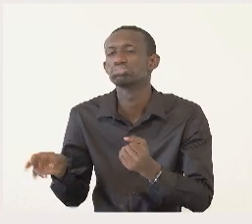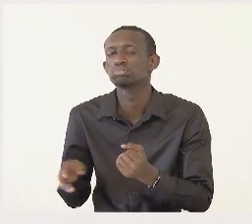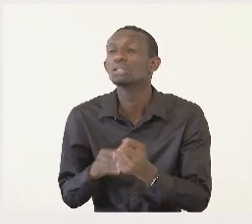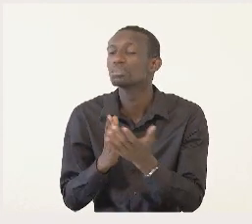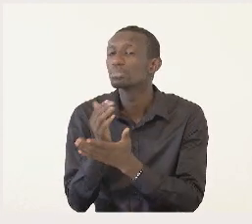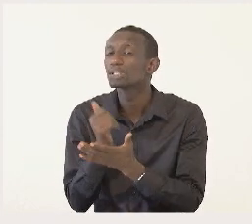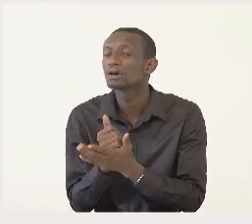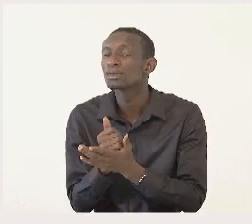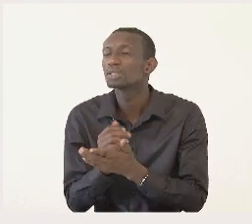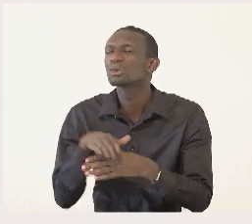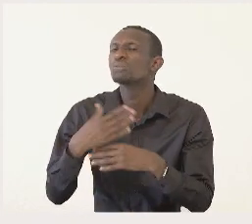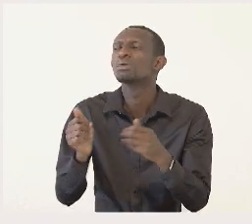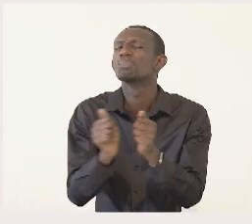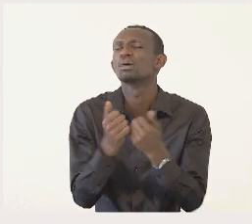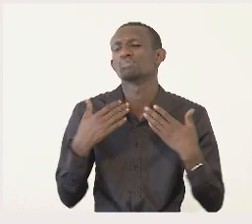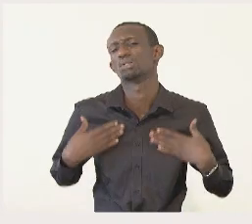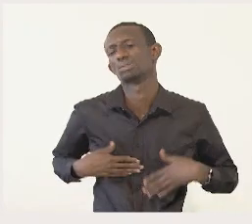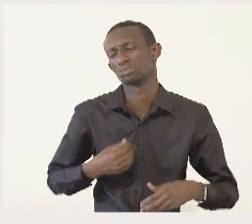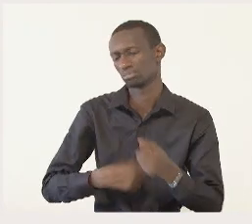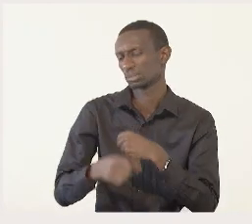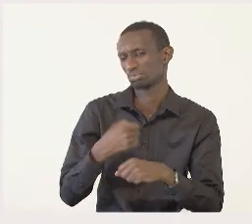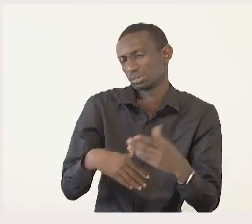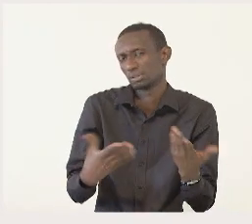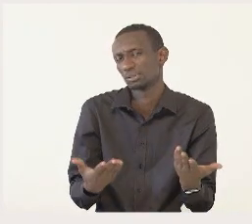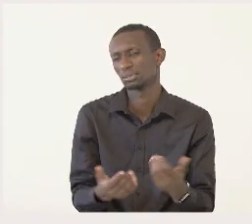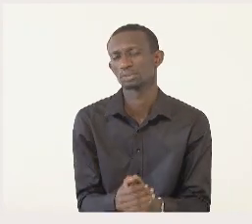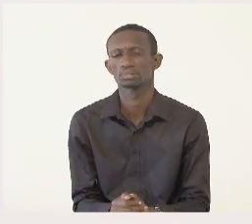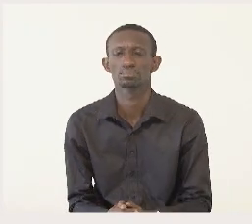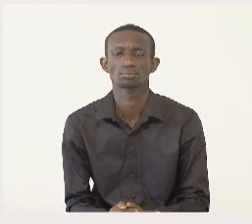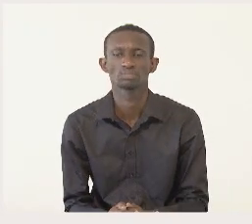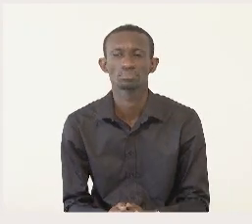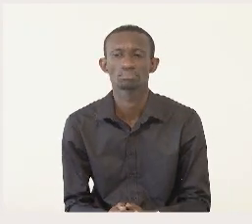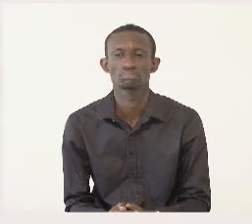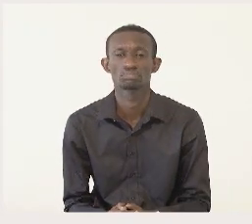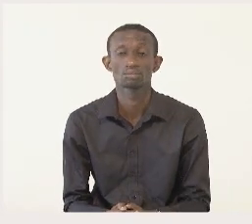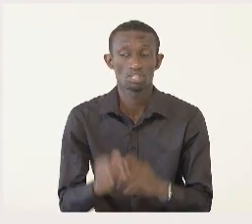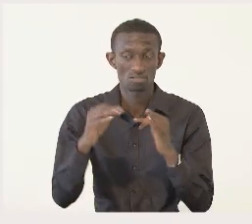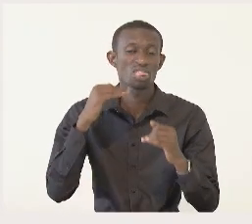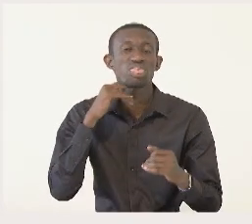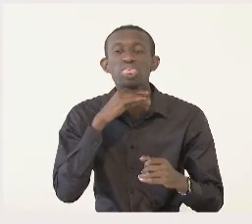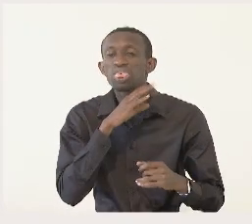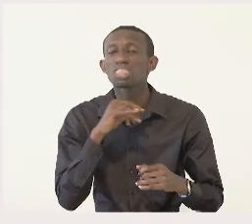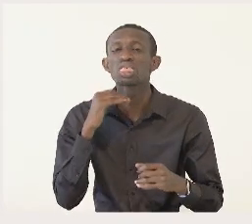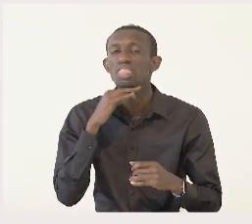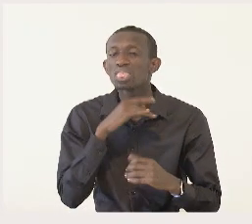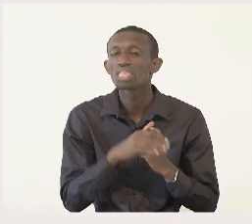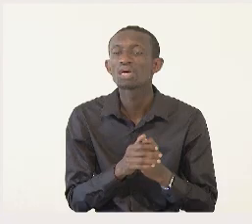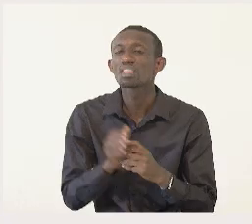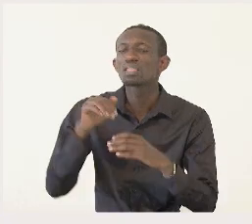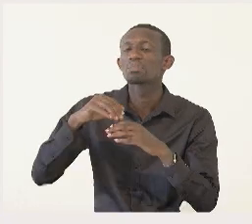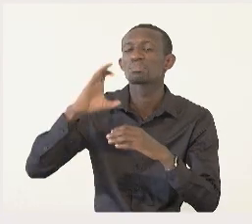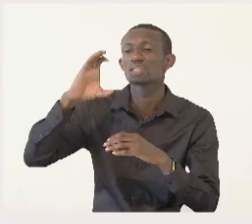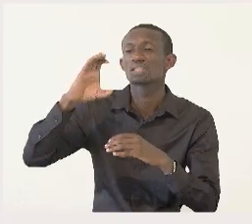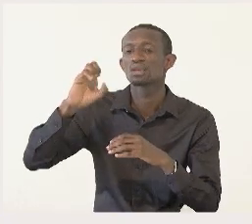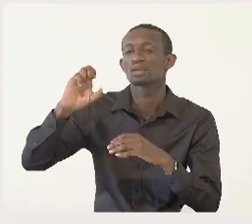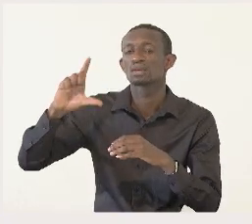will affect body activities, body reactions, all right? So if these waste products accumulates in the cells, or even